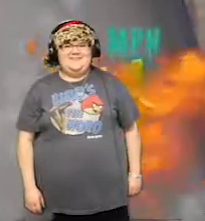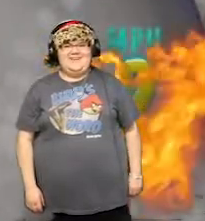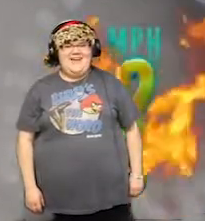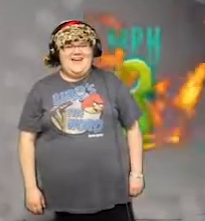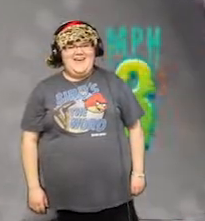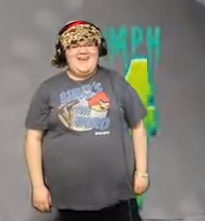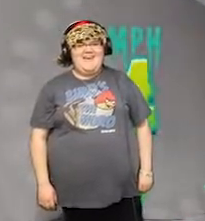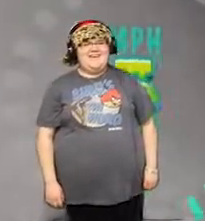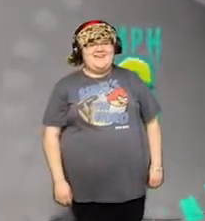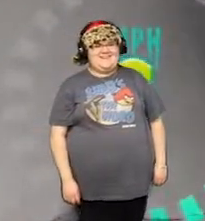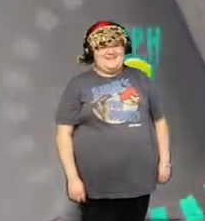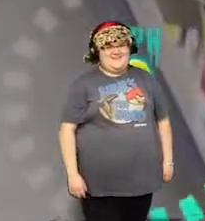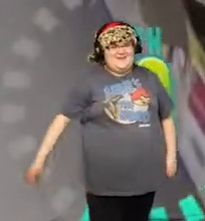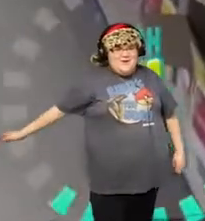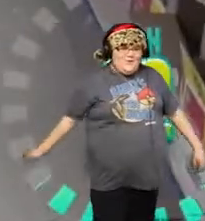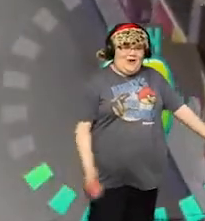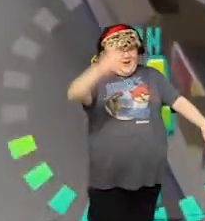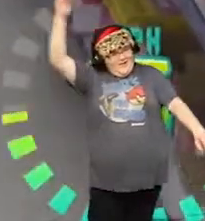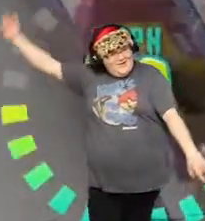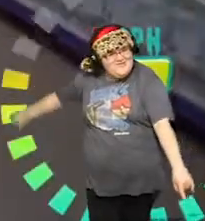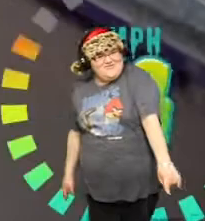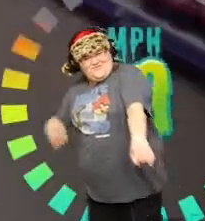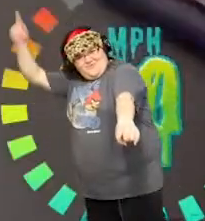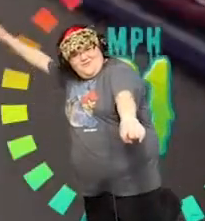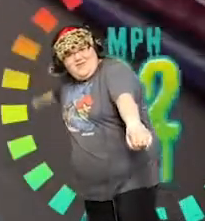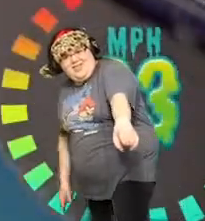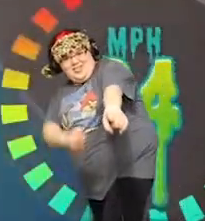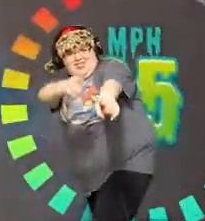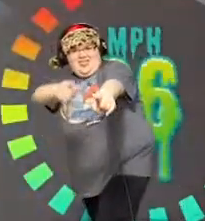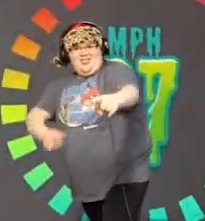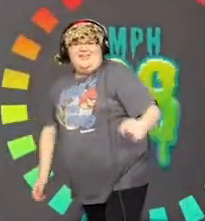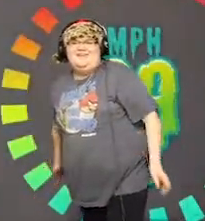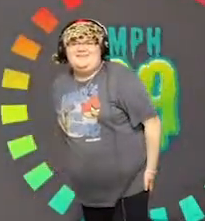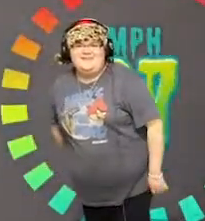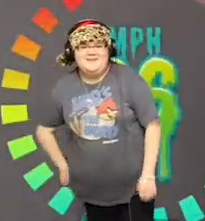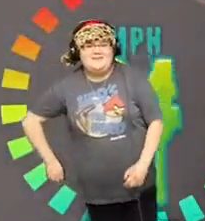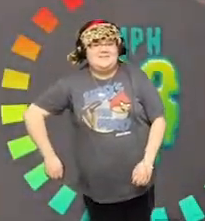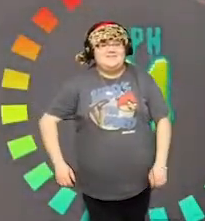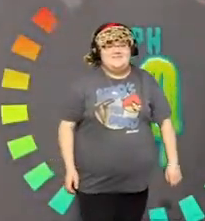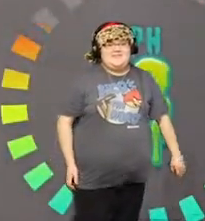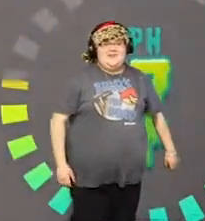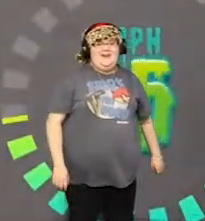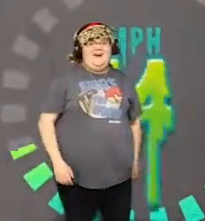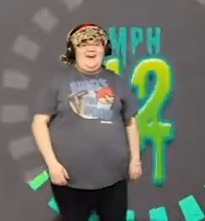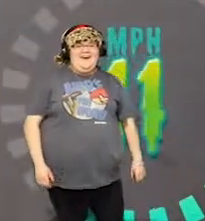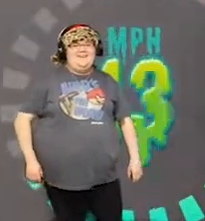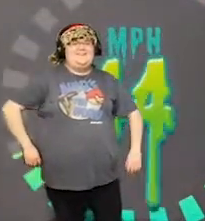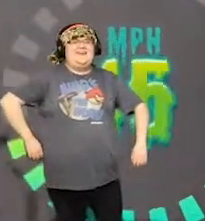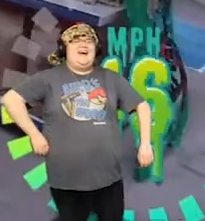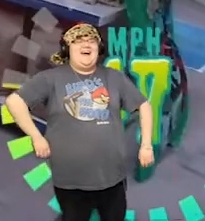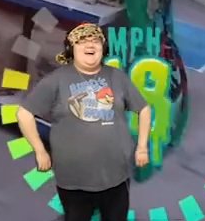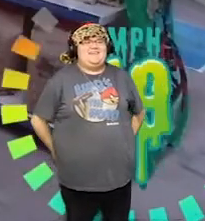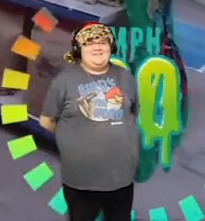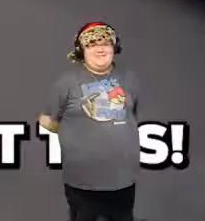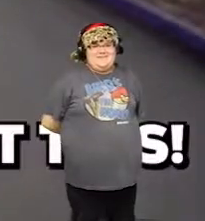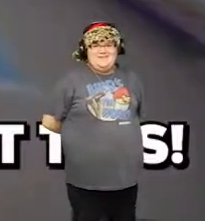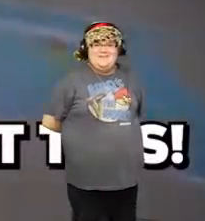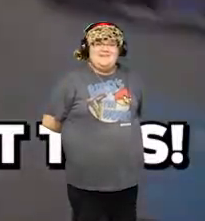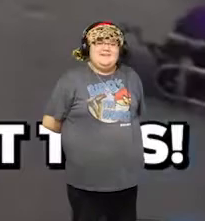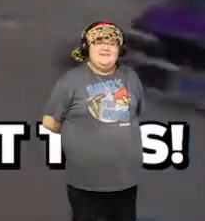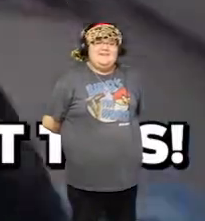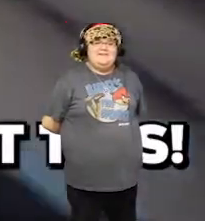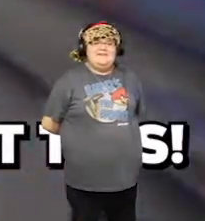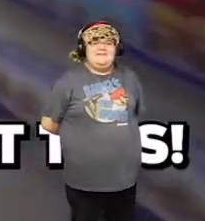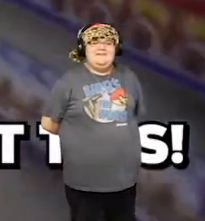RAC, bro. Yes. RAC, double A. Nah, I'm not. Woo! Do you know that cloud off Mario Kart? That was me still. Nah, check the drift, though. Check the drift. Oh!